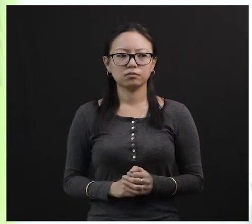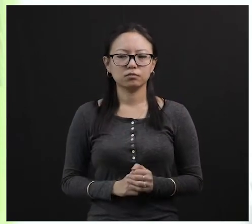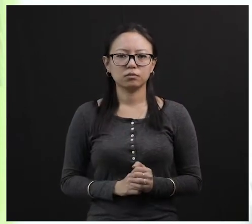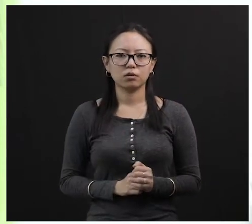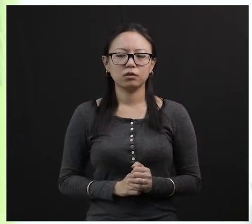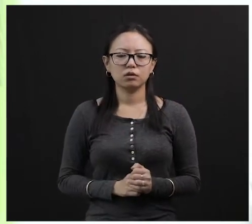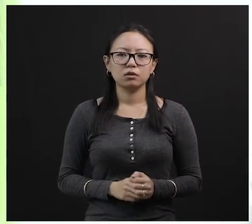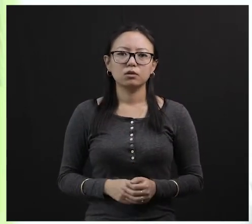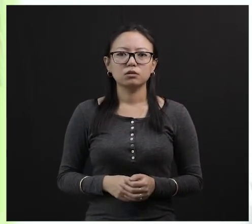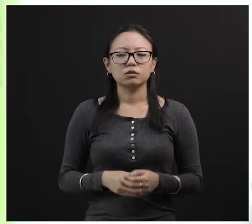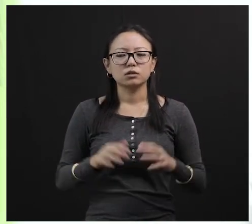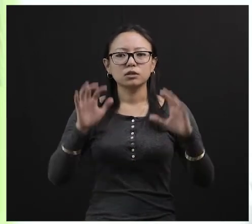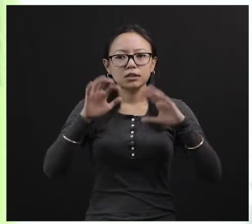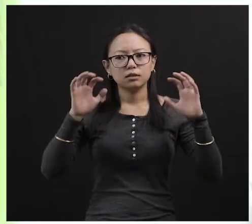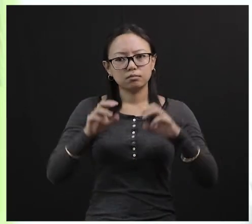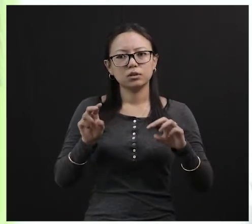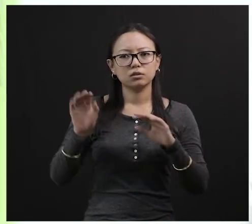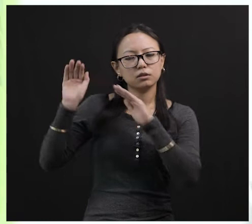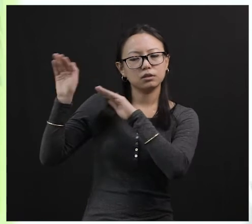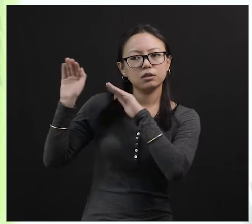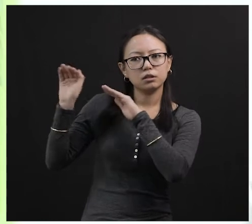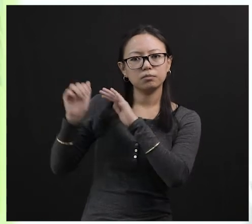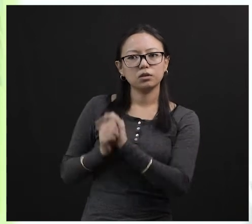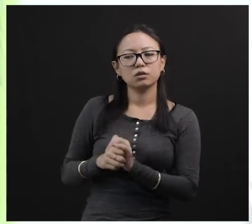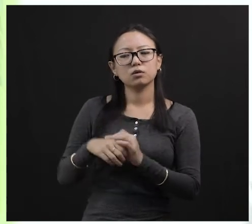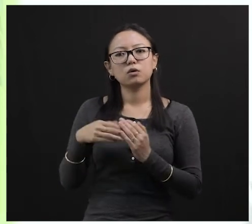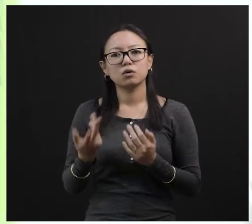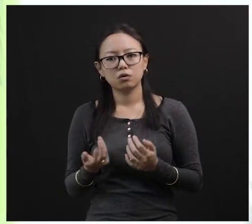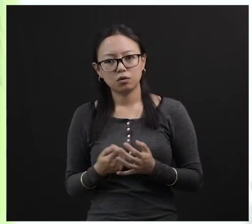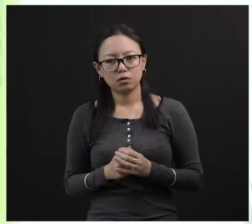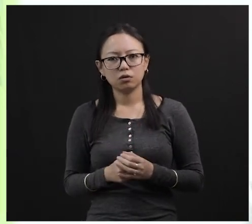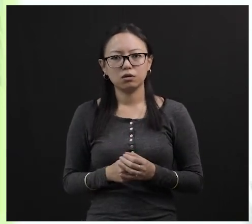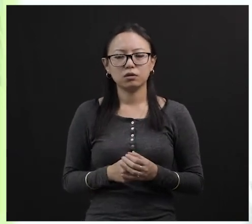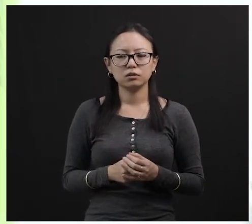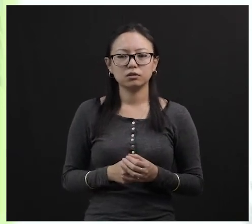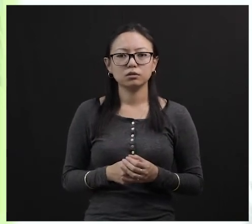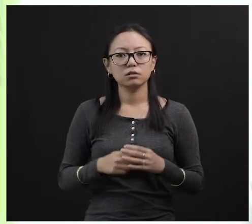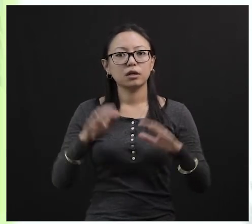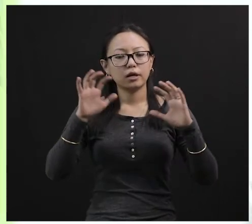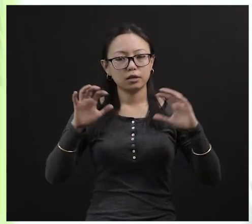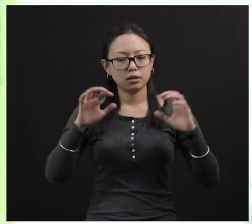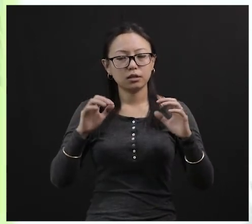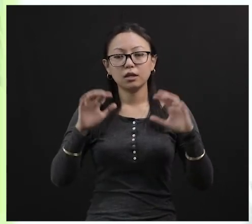plants. And on the other hand, the plants depend on the soil.